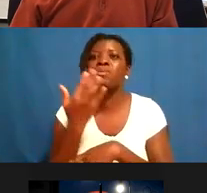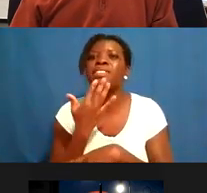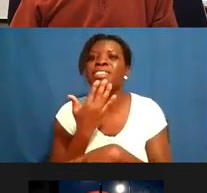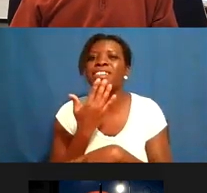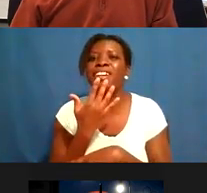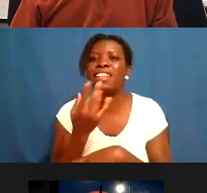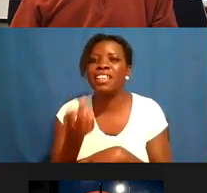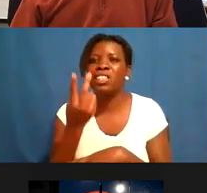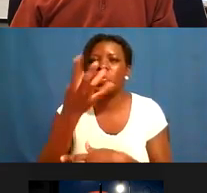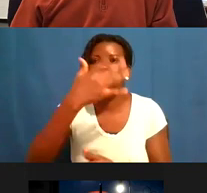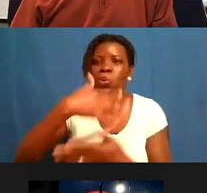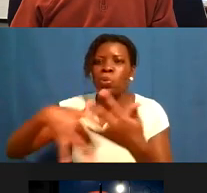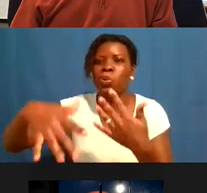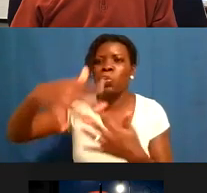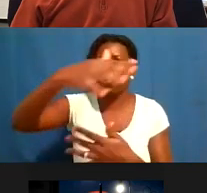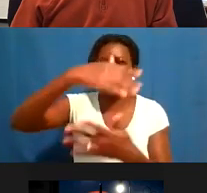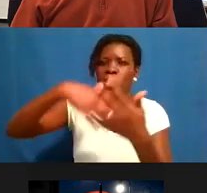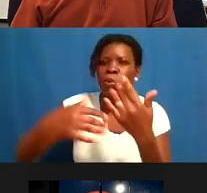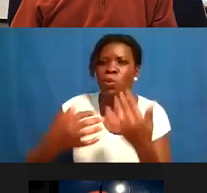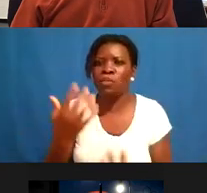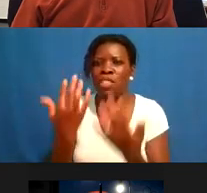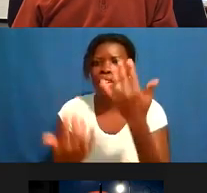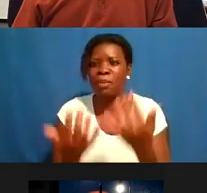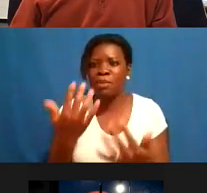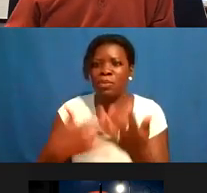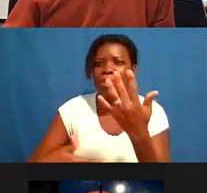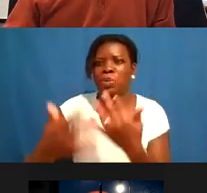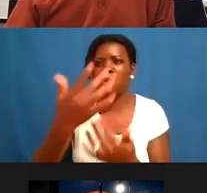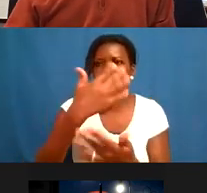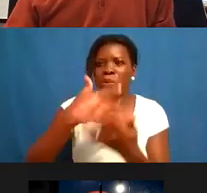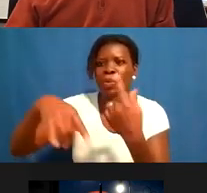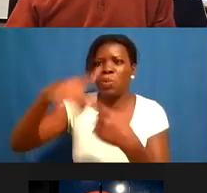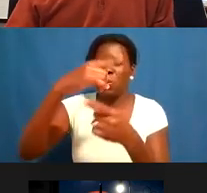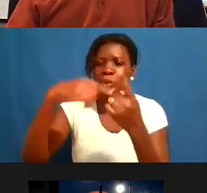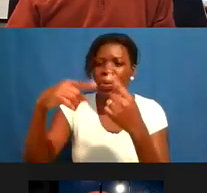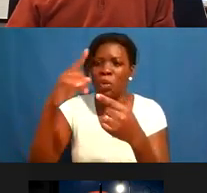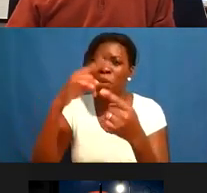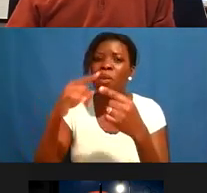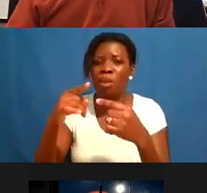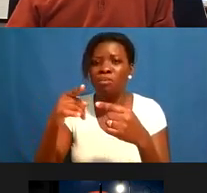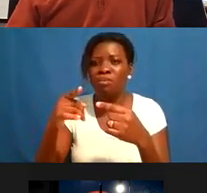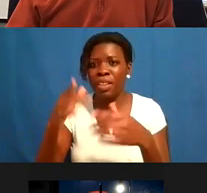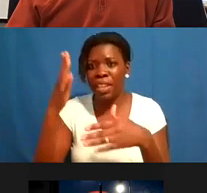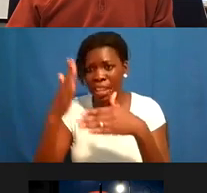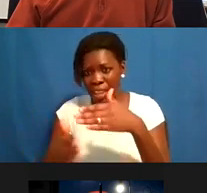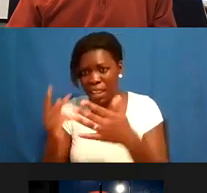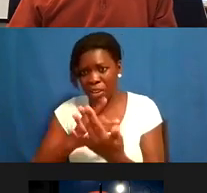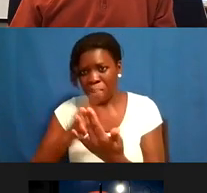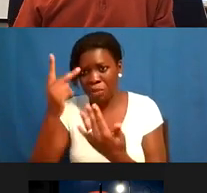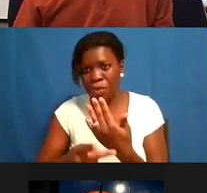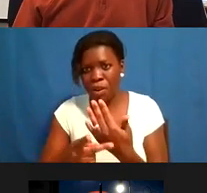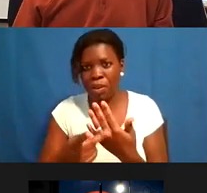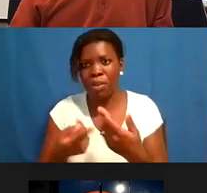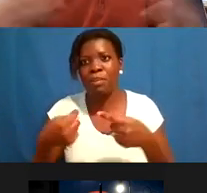these 2 intertwined flames. So that brings us towards the end of our program. We've